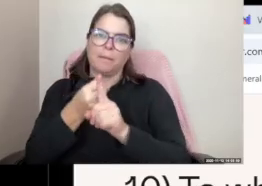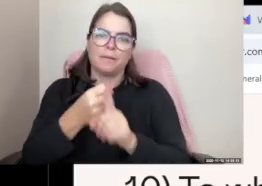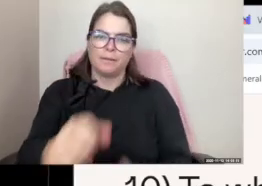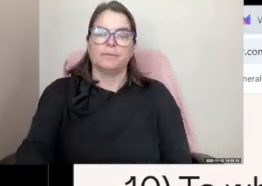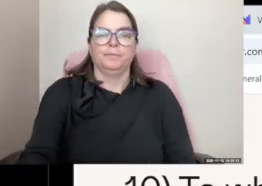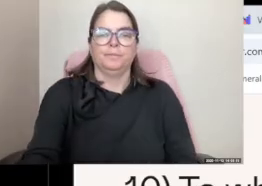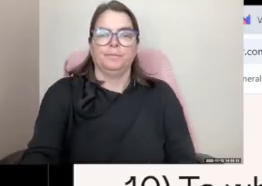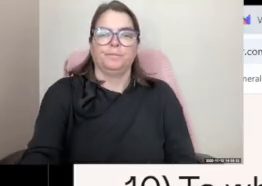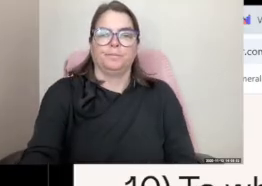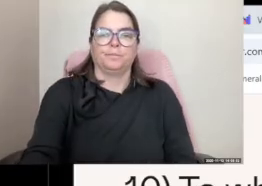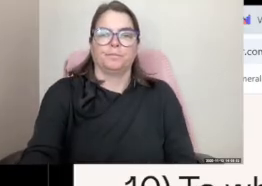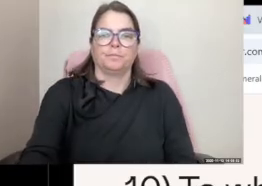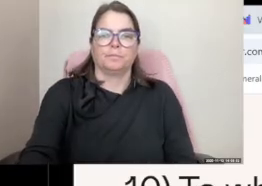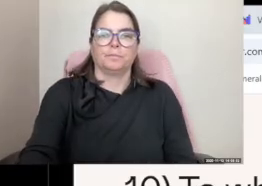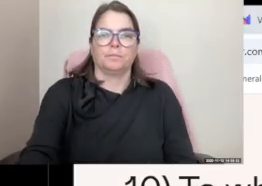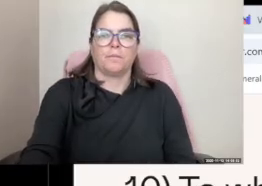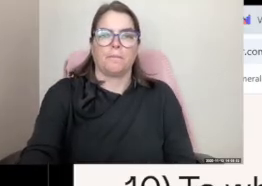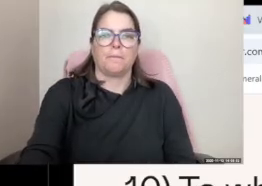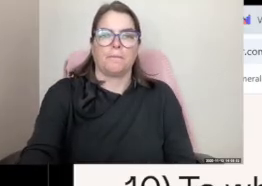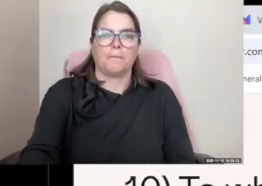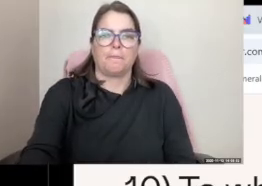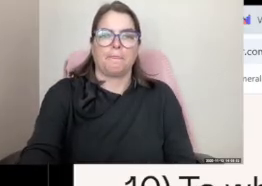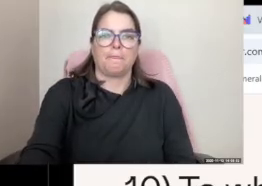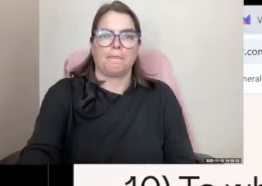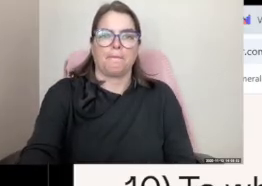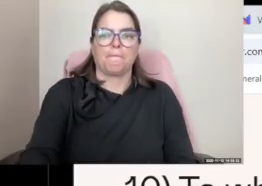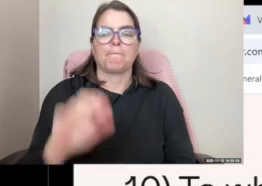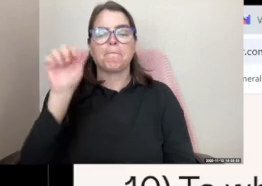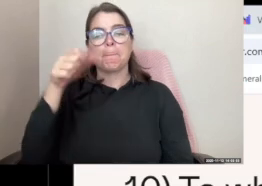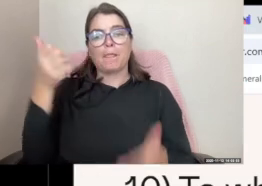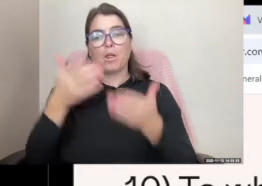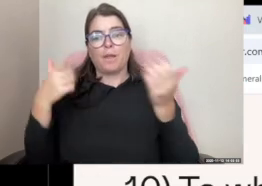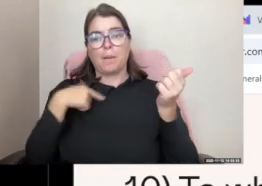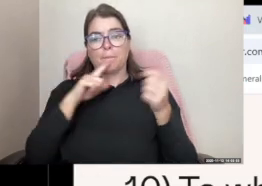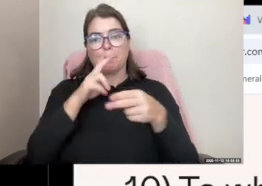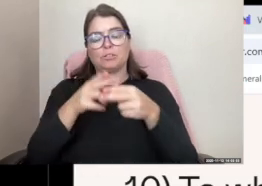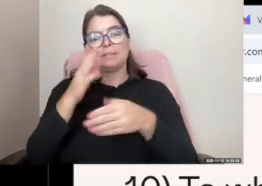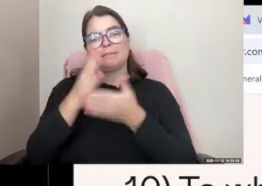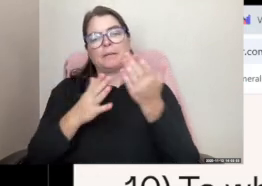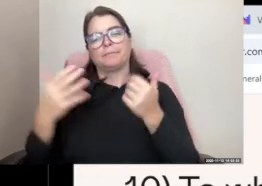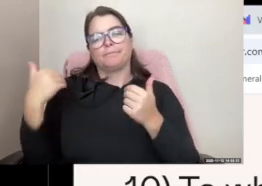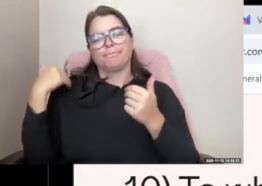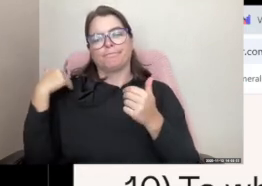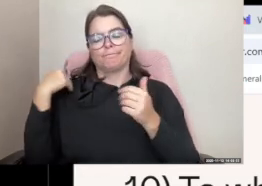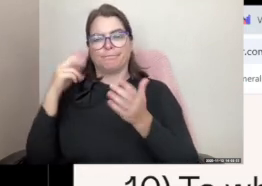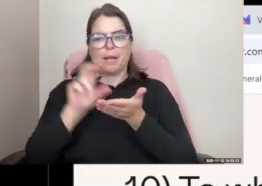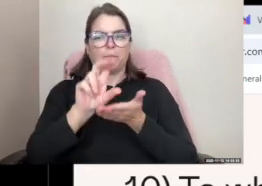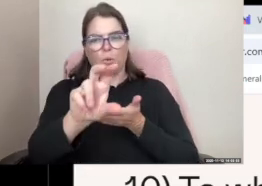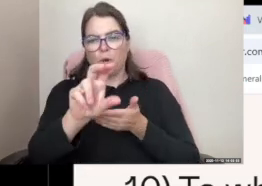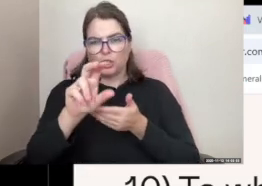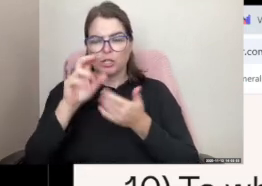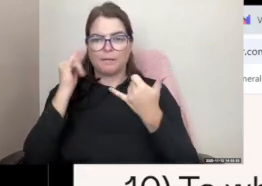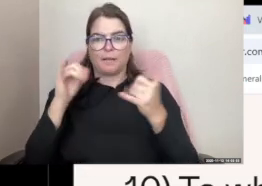plus up the incentives that are available through HVIP to make sure that we're addressing those needs for, especially for those communities that are